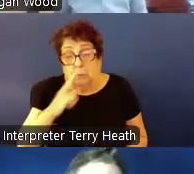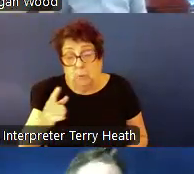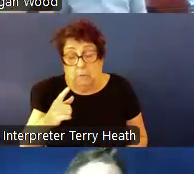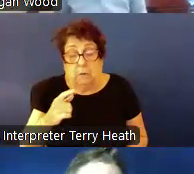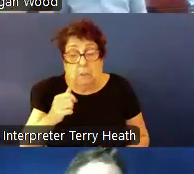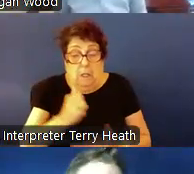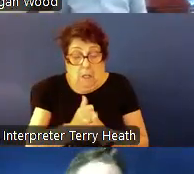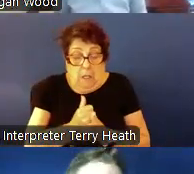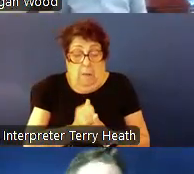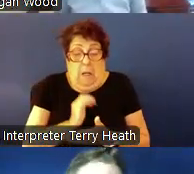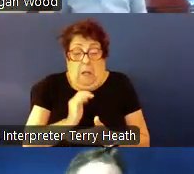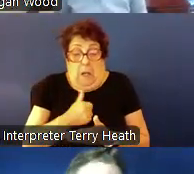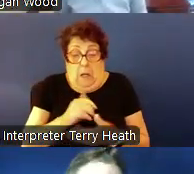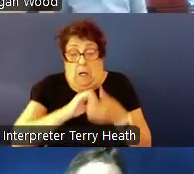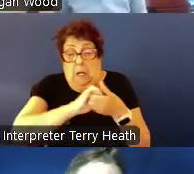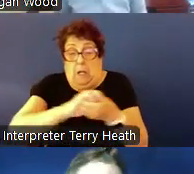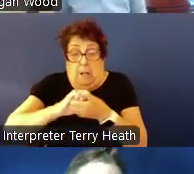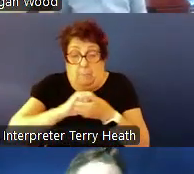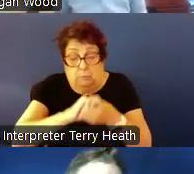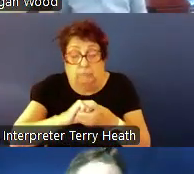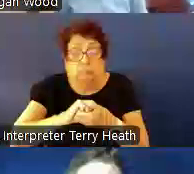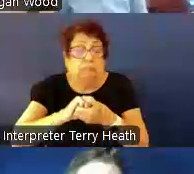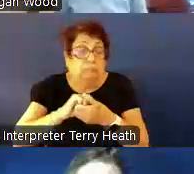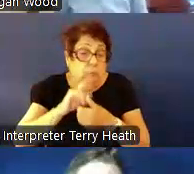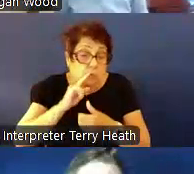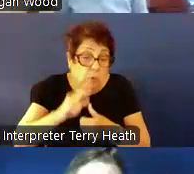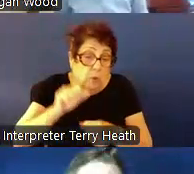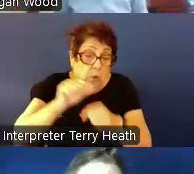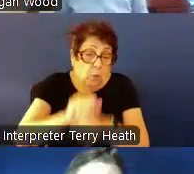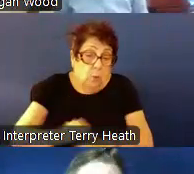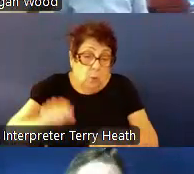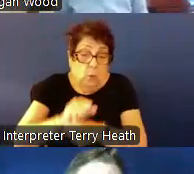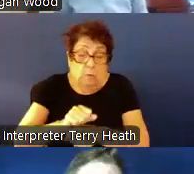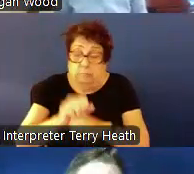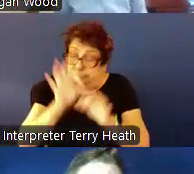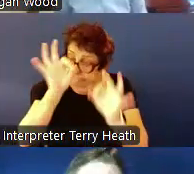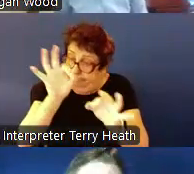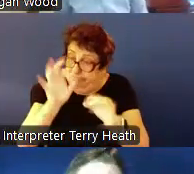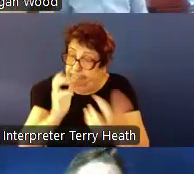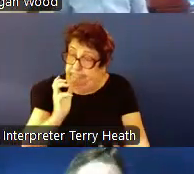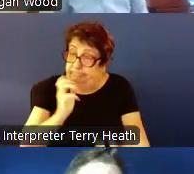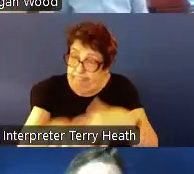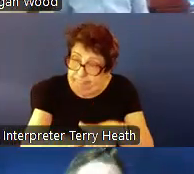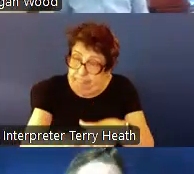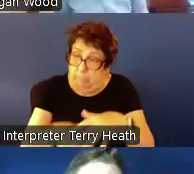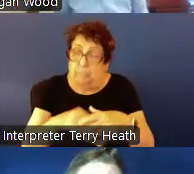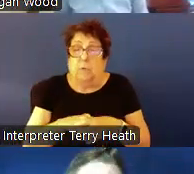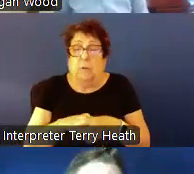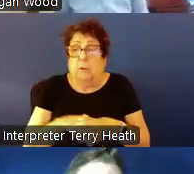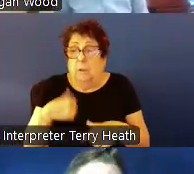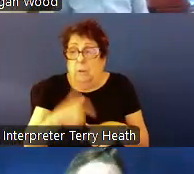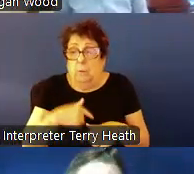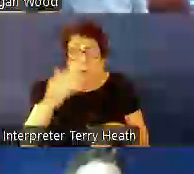into really working well, like clockwork, actually. Our number one, that we know each other is the point